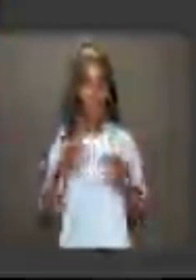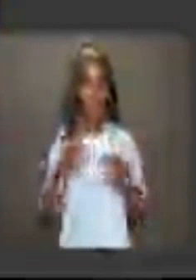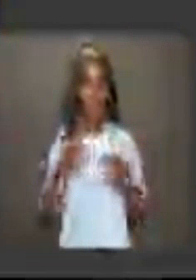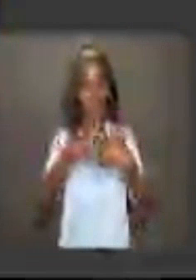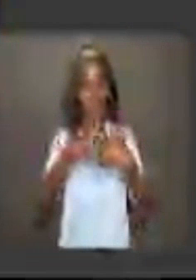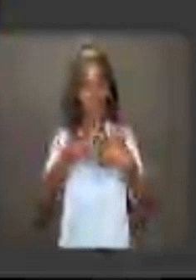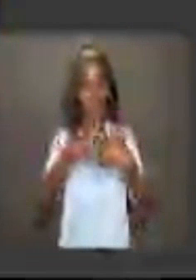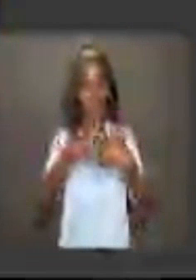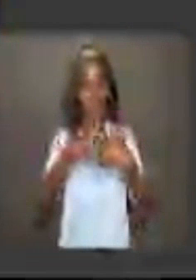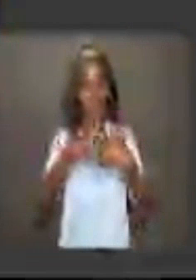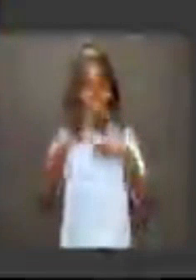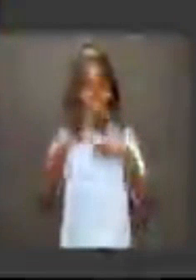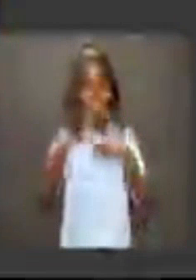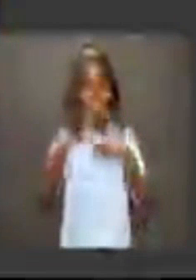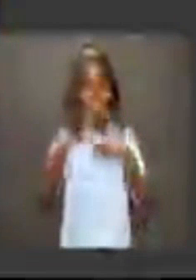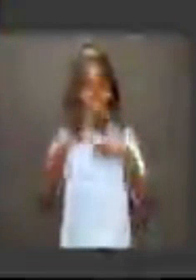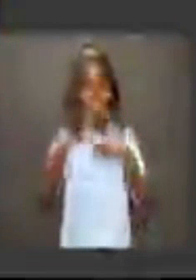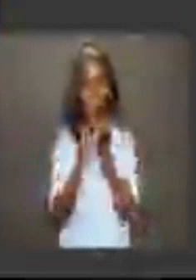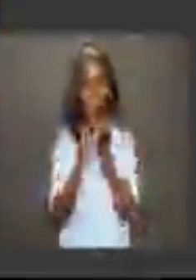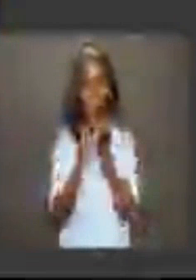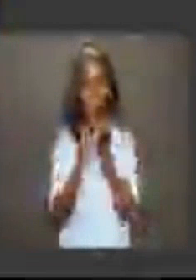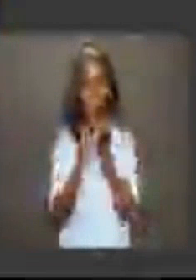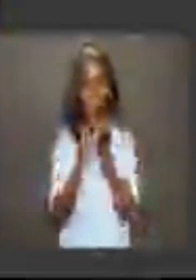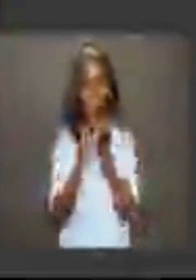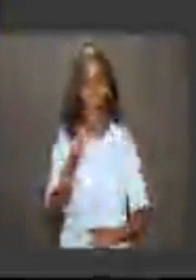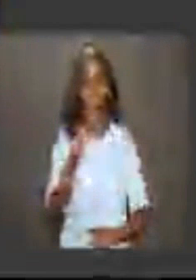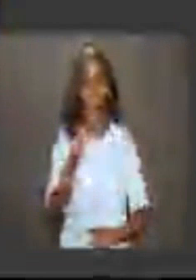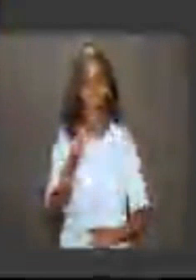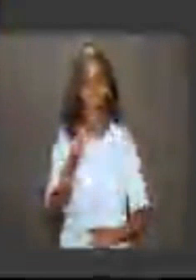numbers, and natural numbers.